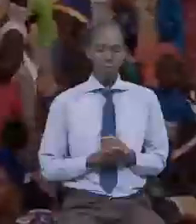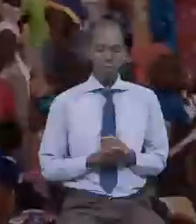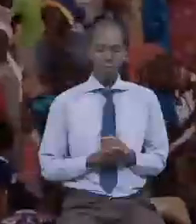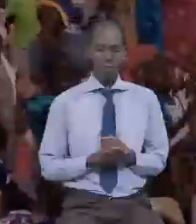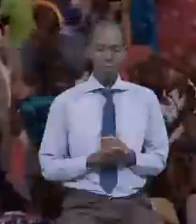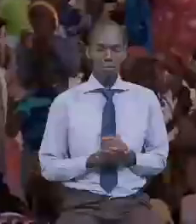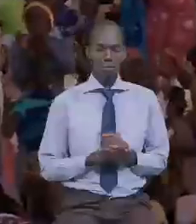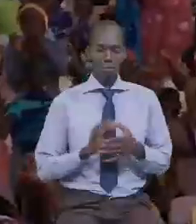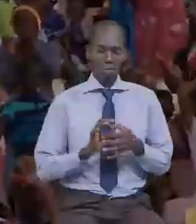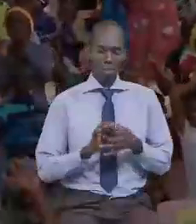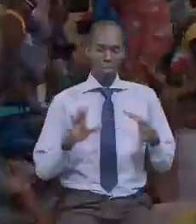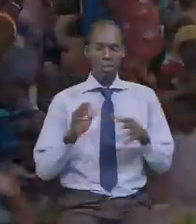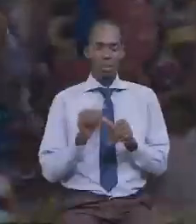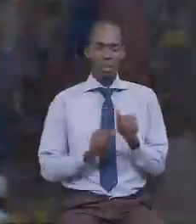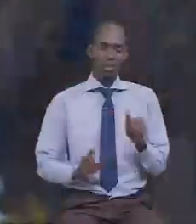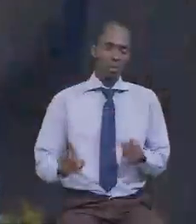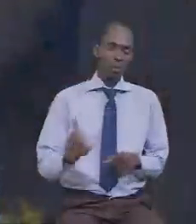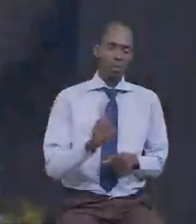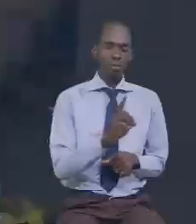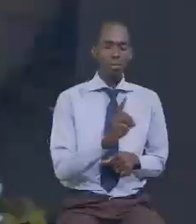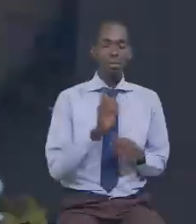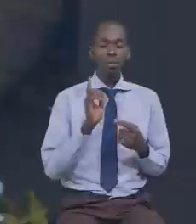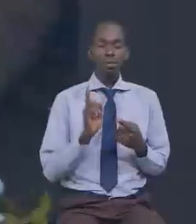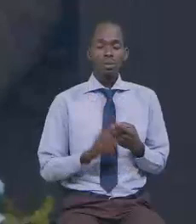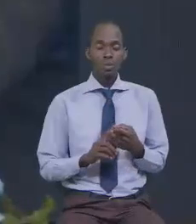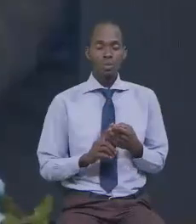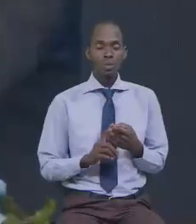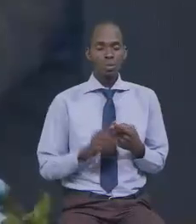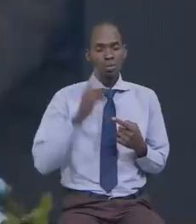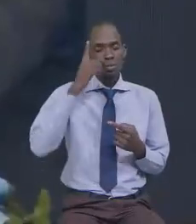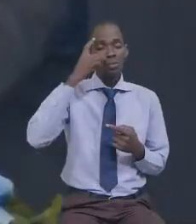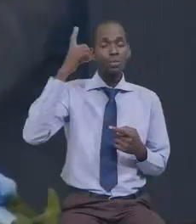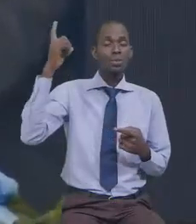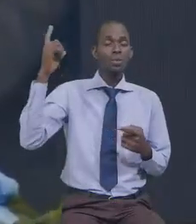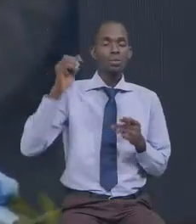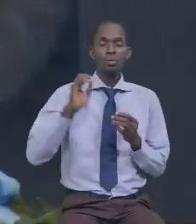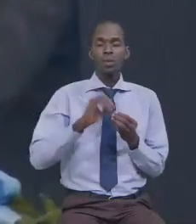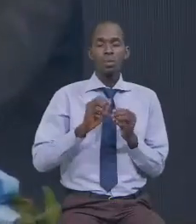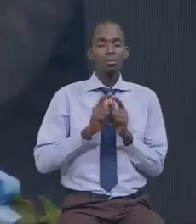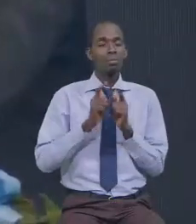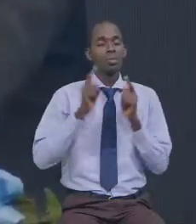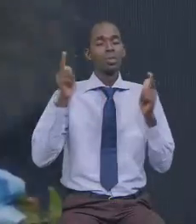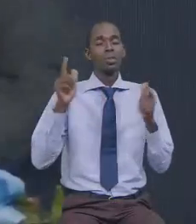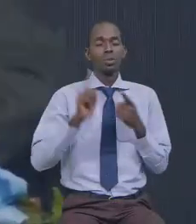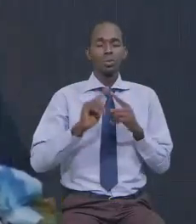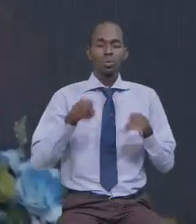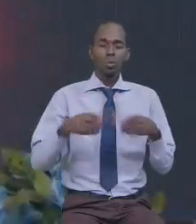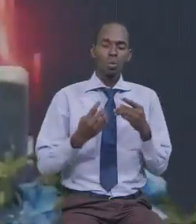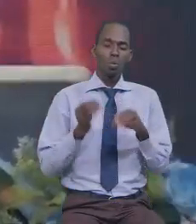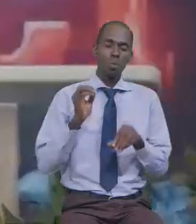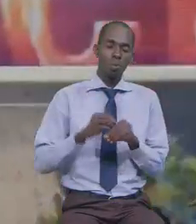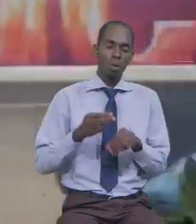Release everyone to dream bigger, to go higher, and